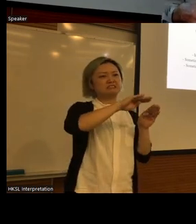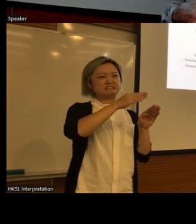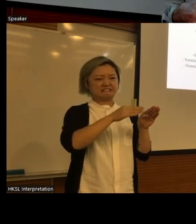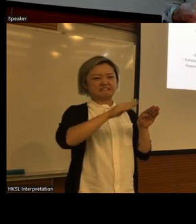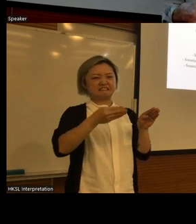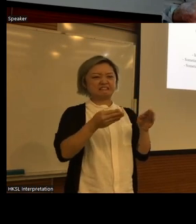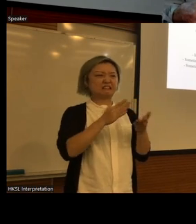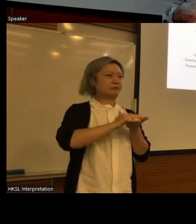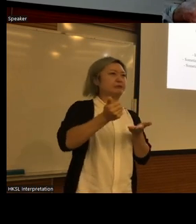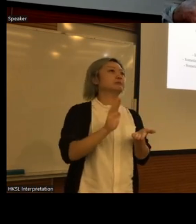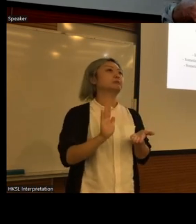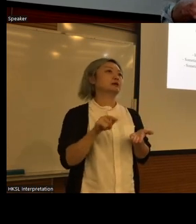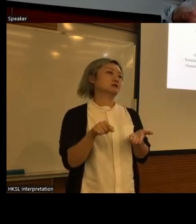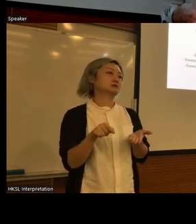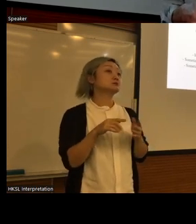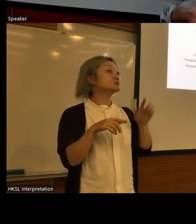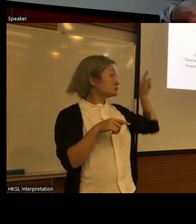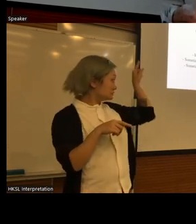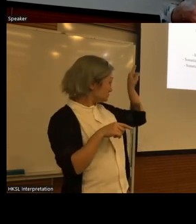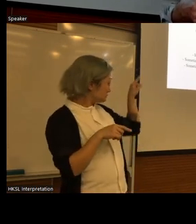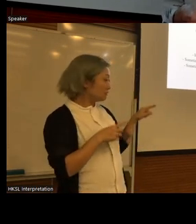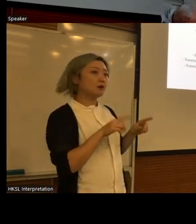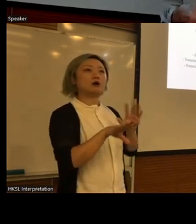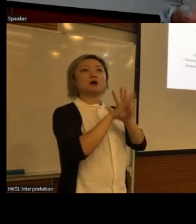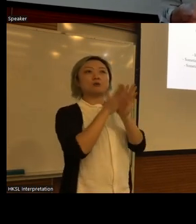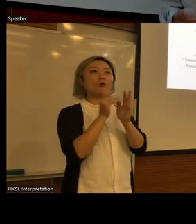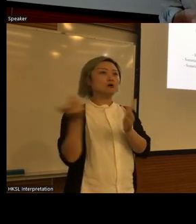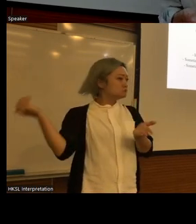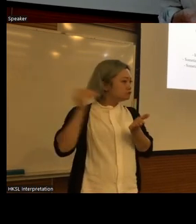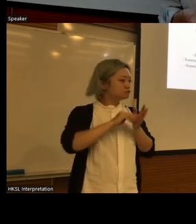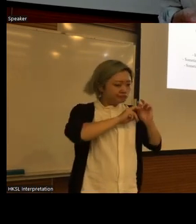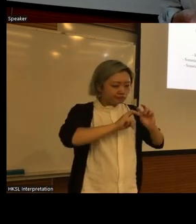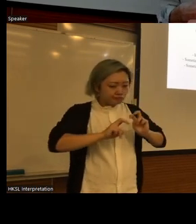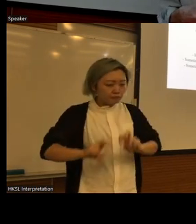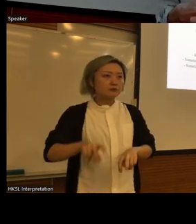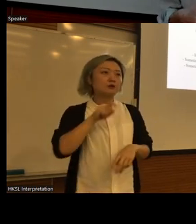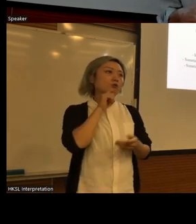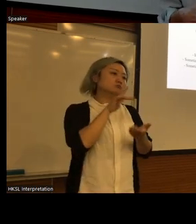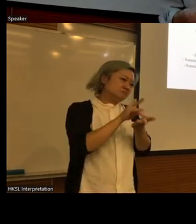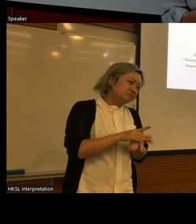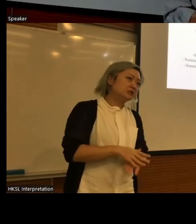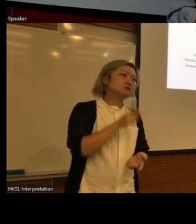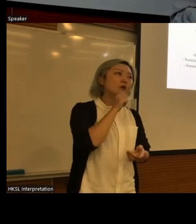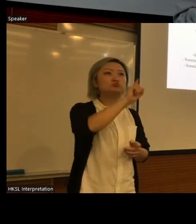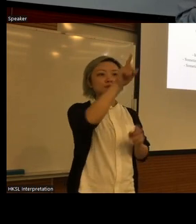facts. And all of these have been investigated empirically. So we know they